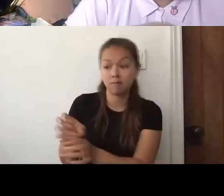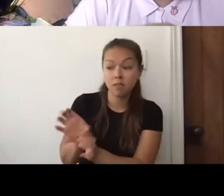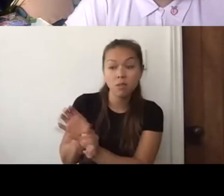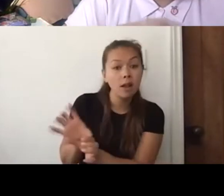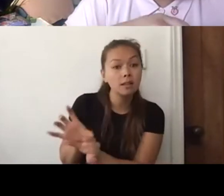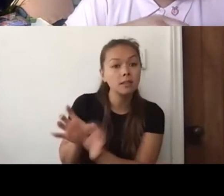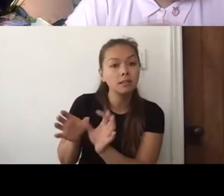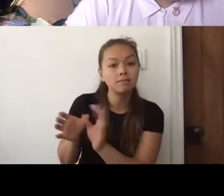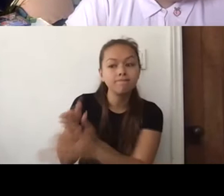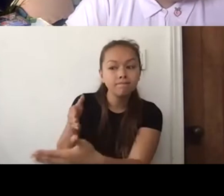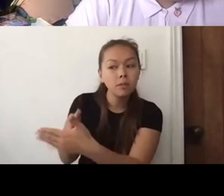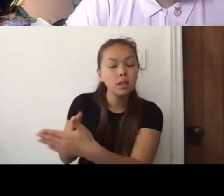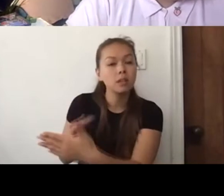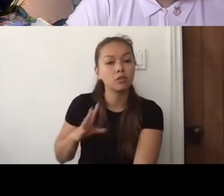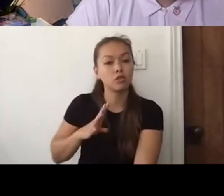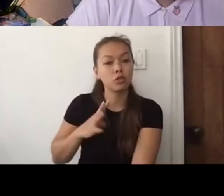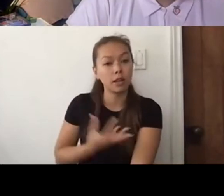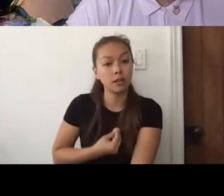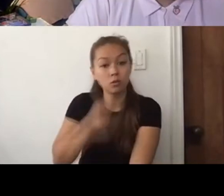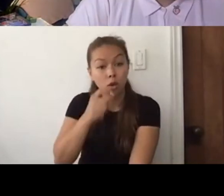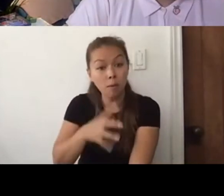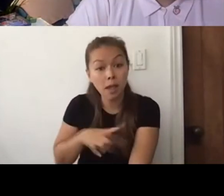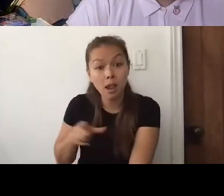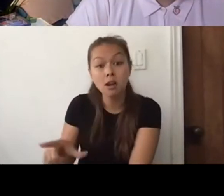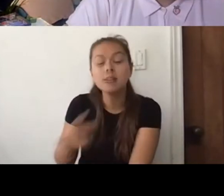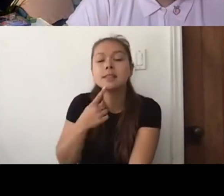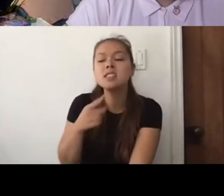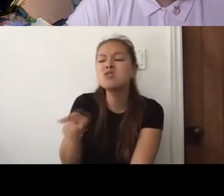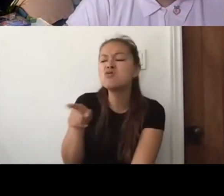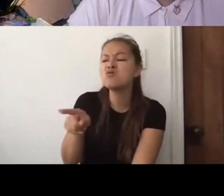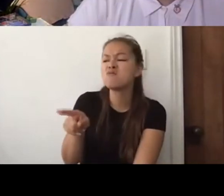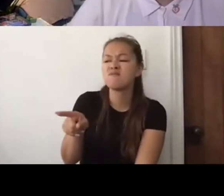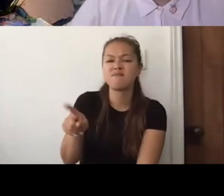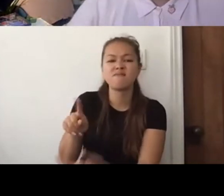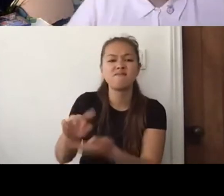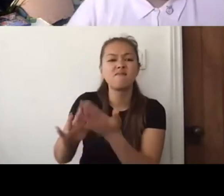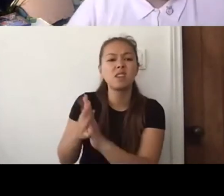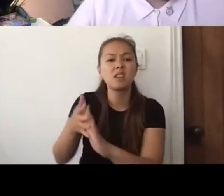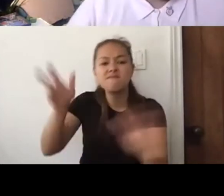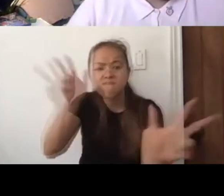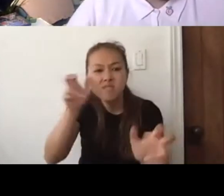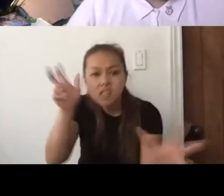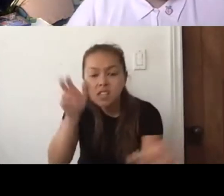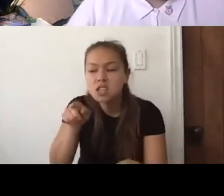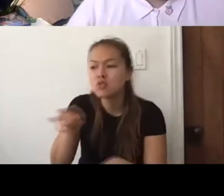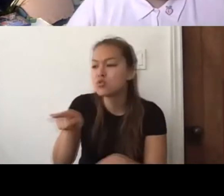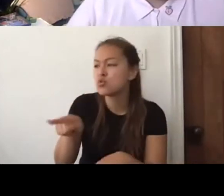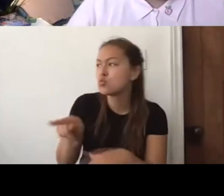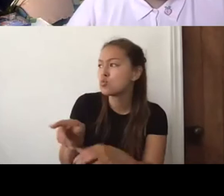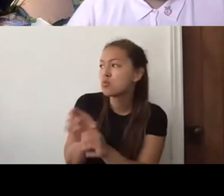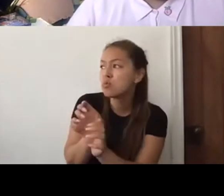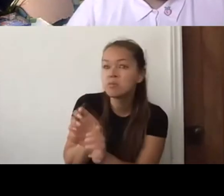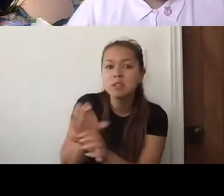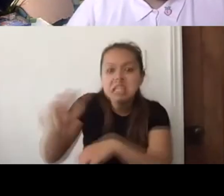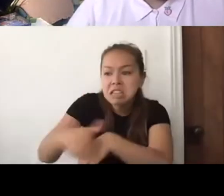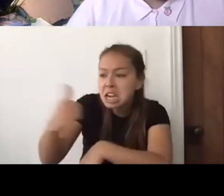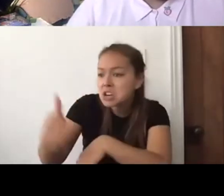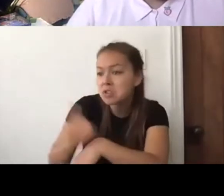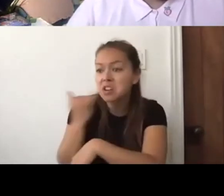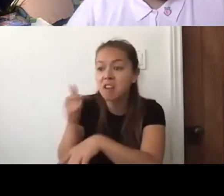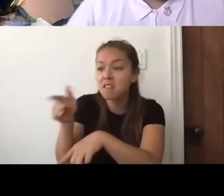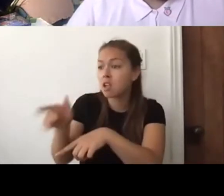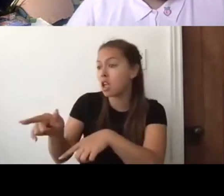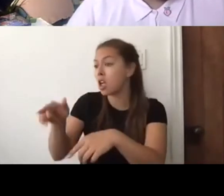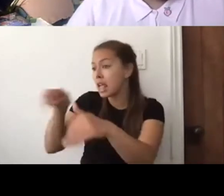be vilified, they'll say that they're a threat to public safety, to women in bathrooms. And so we're applying this concept